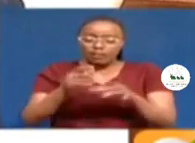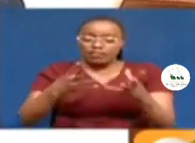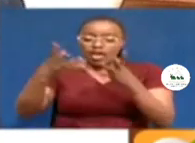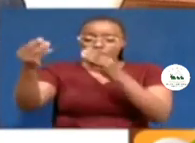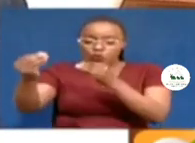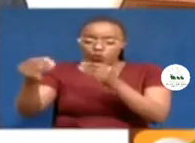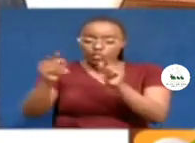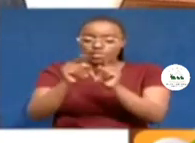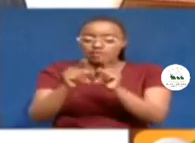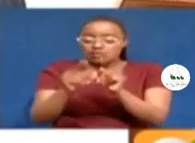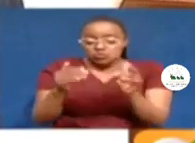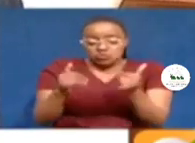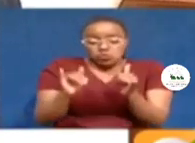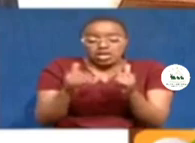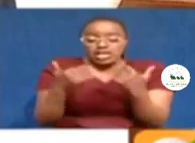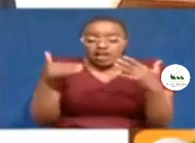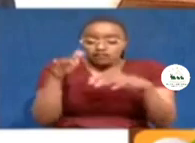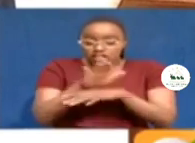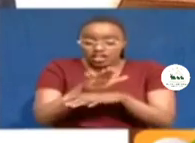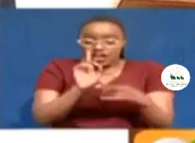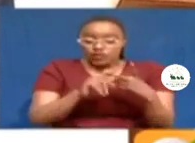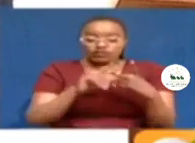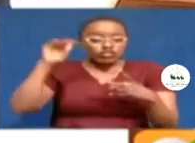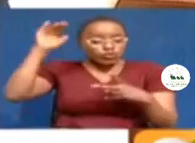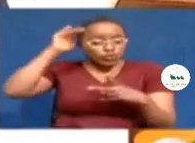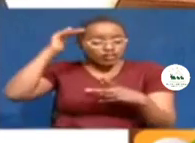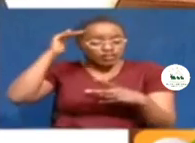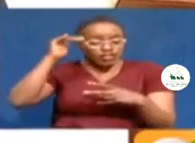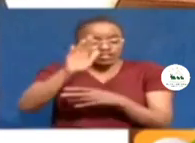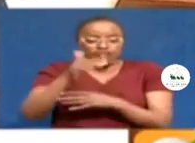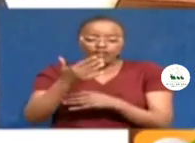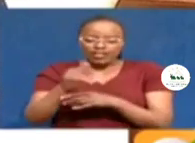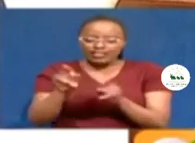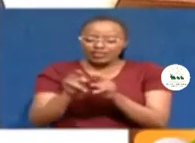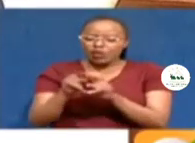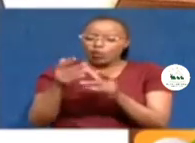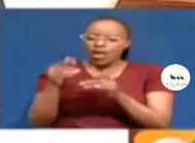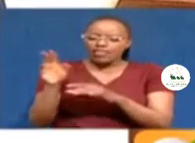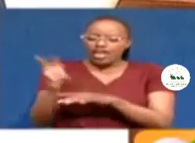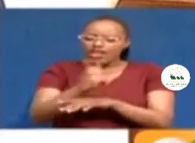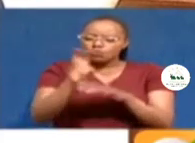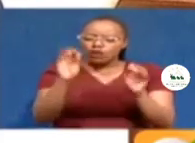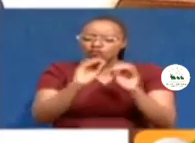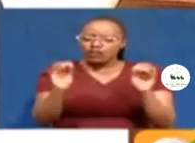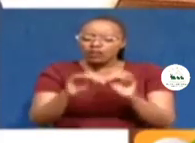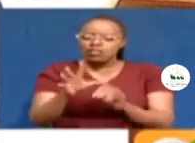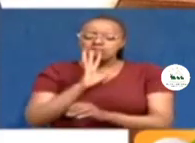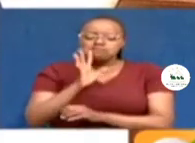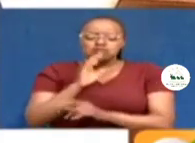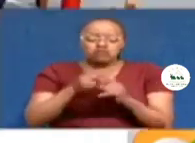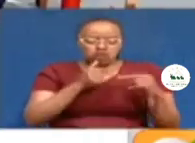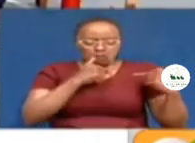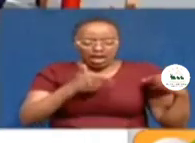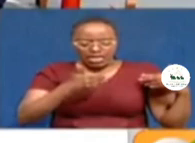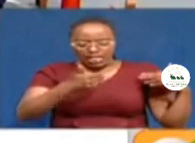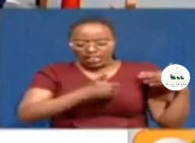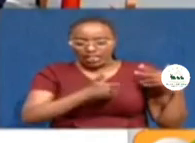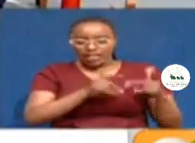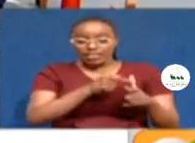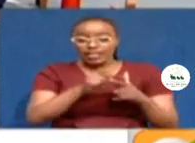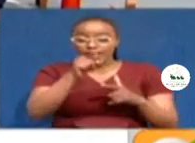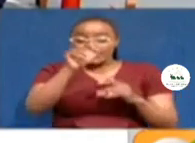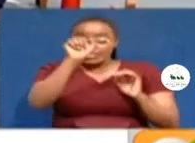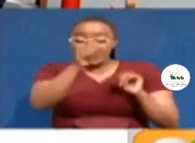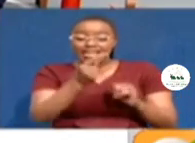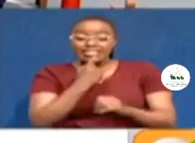as a matter of course. Listen to them in the unguarded moments when they speak from their hearts. That tells